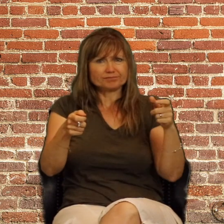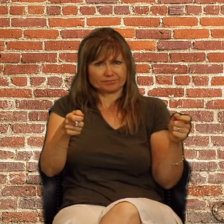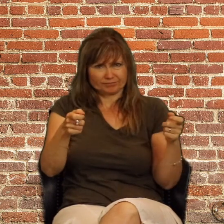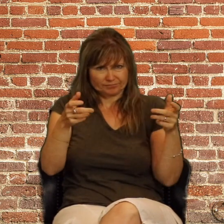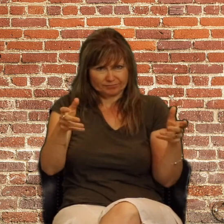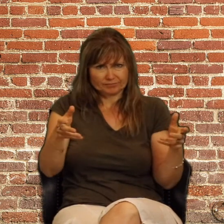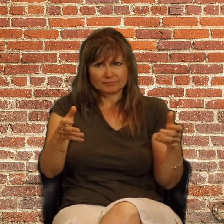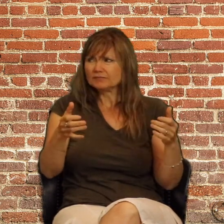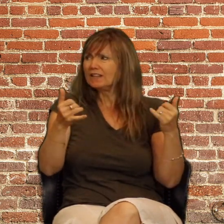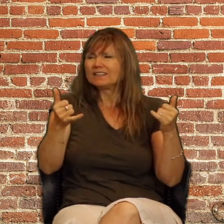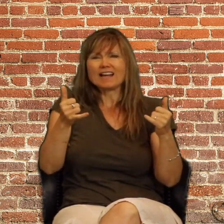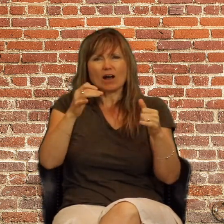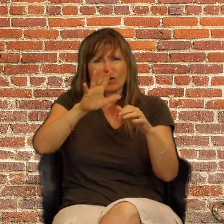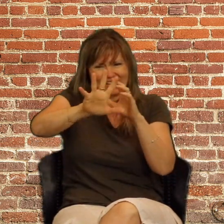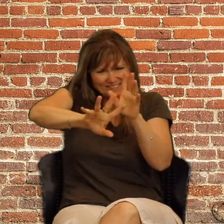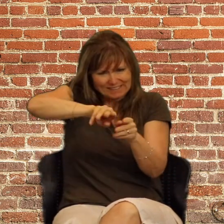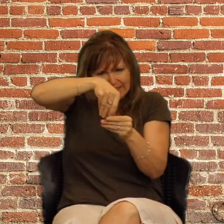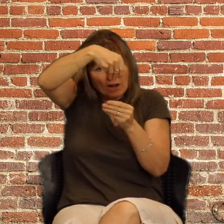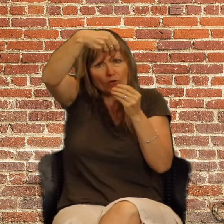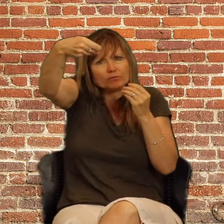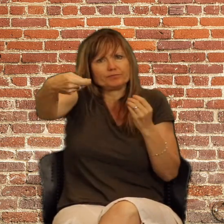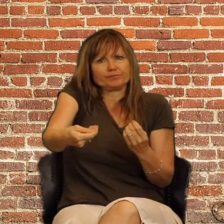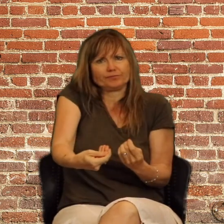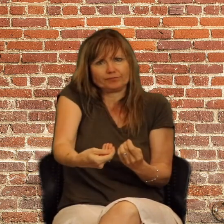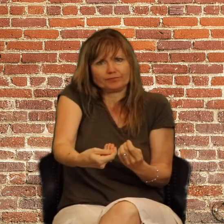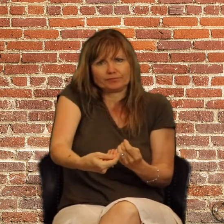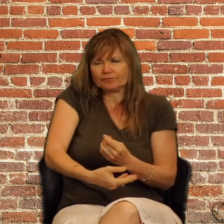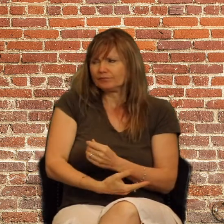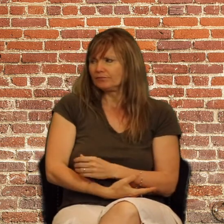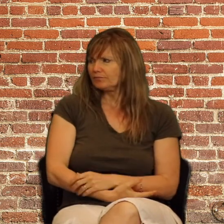And then I'm going to flip it inside out.